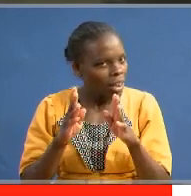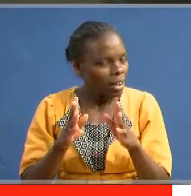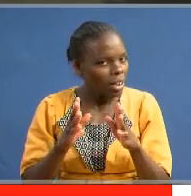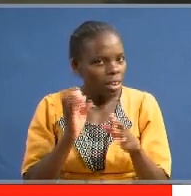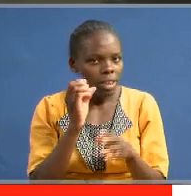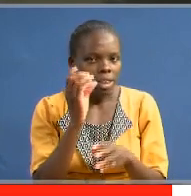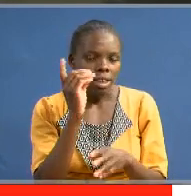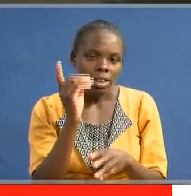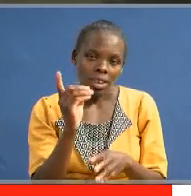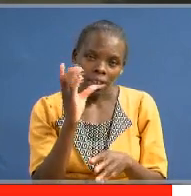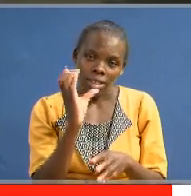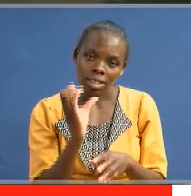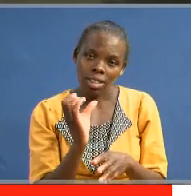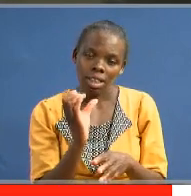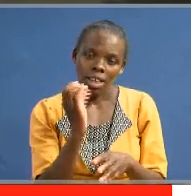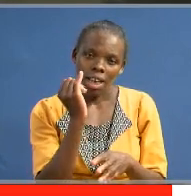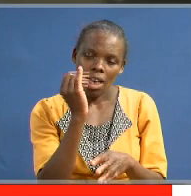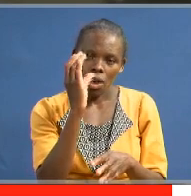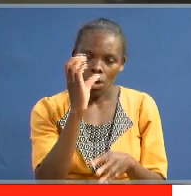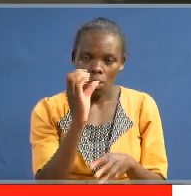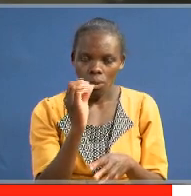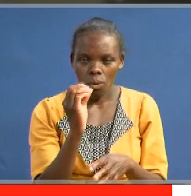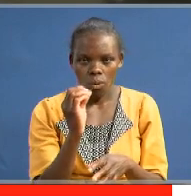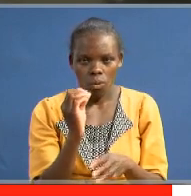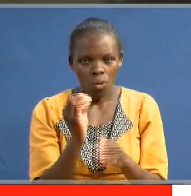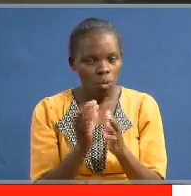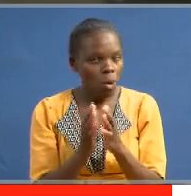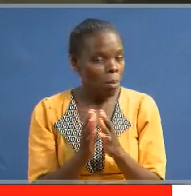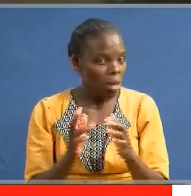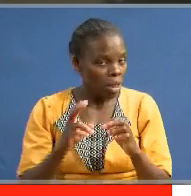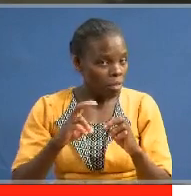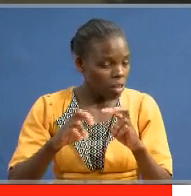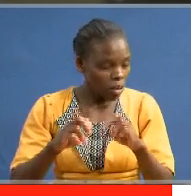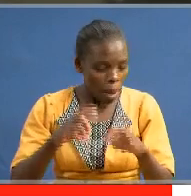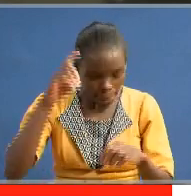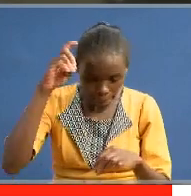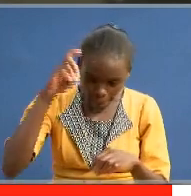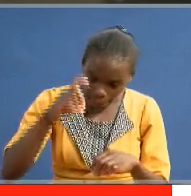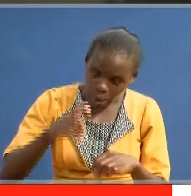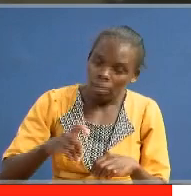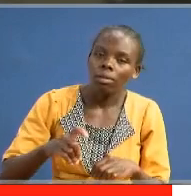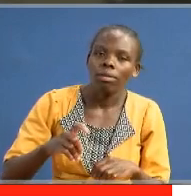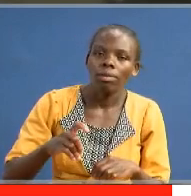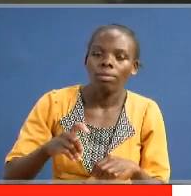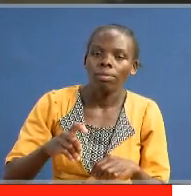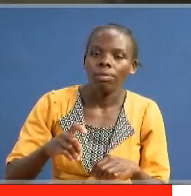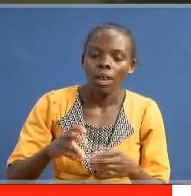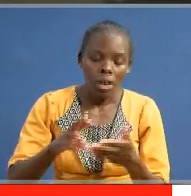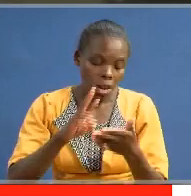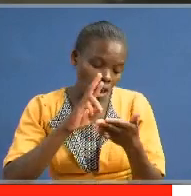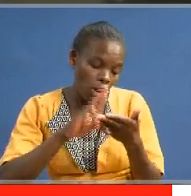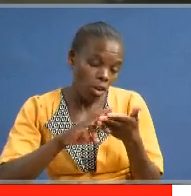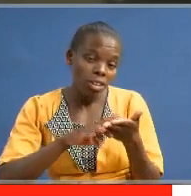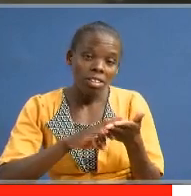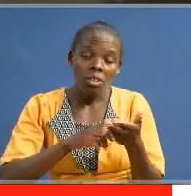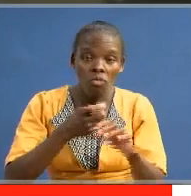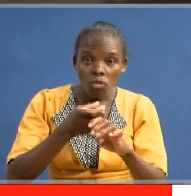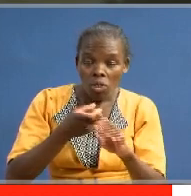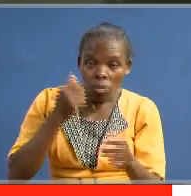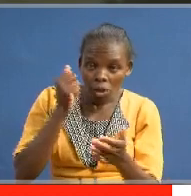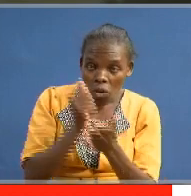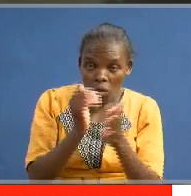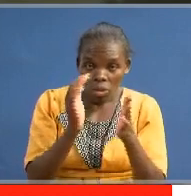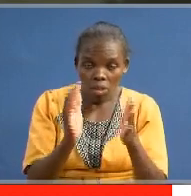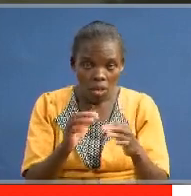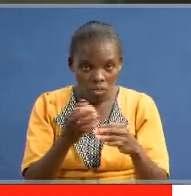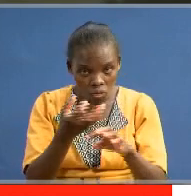DCIO to open an inquest file immediately, record statements from the officers,